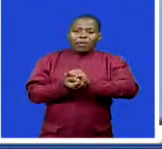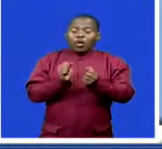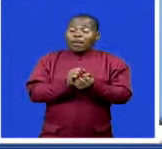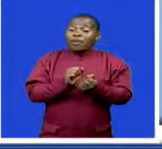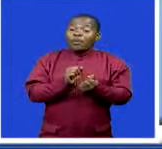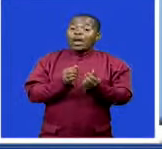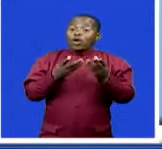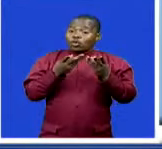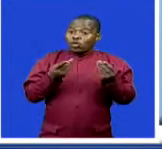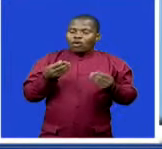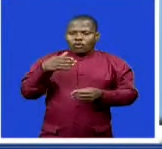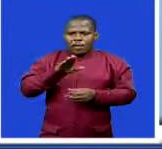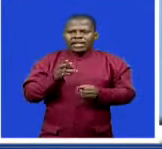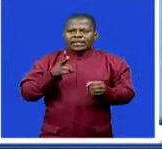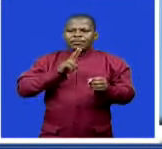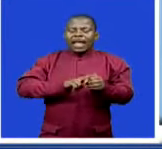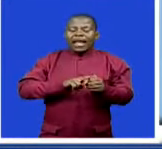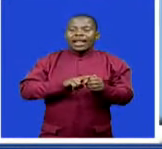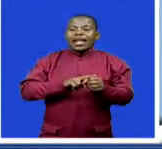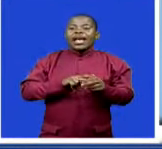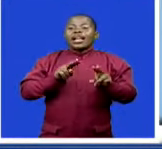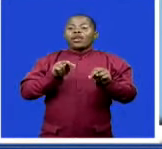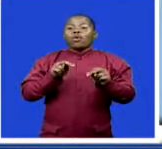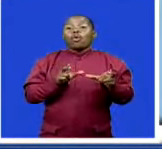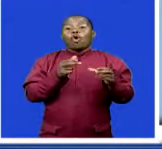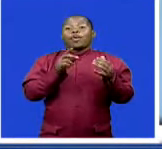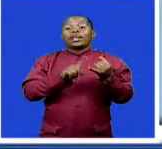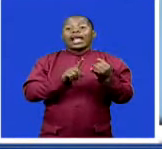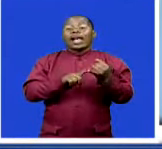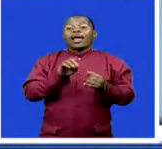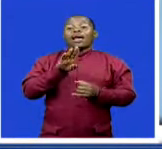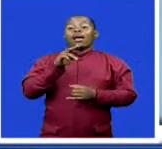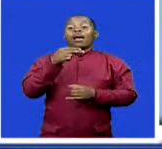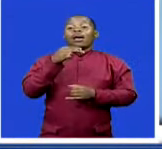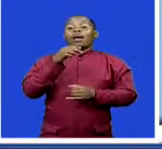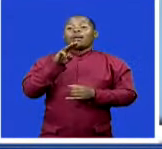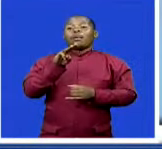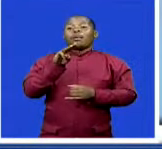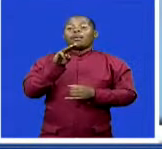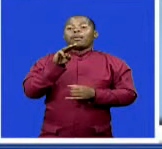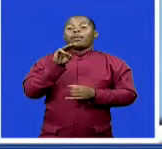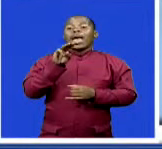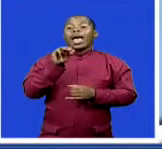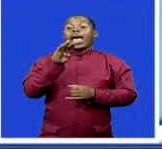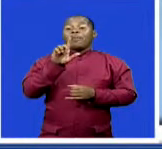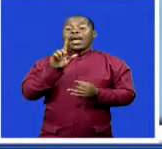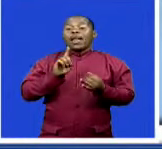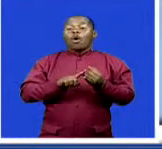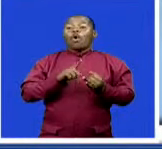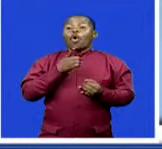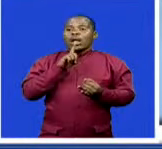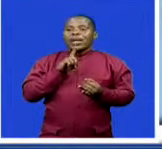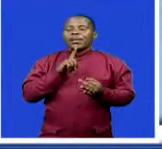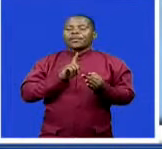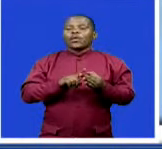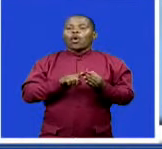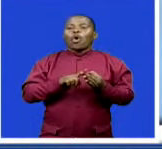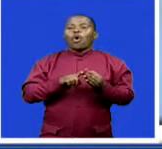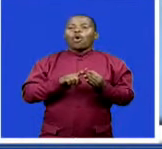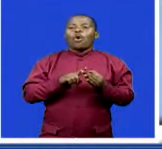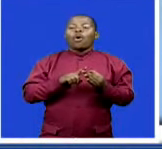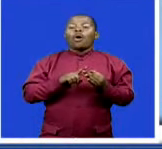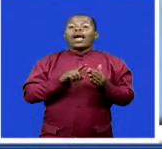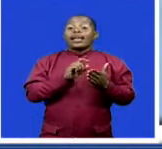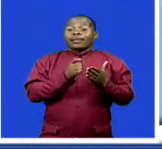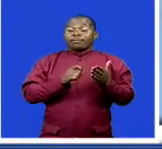The newly elected committee includes Chairman Menzi Bembe, Secretary Musa Dlamini, Treasurer Tulan Dlamini, and